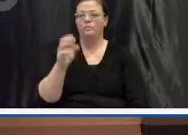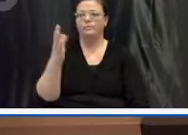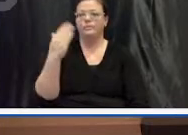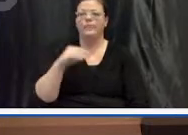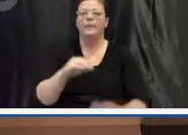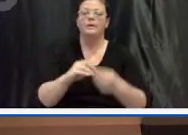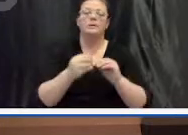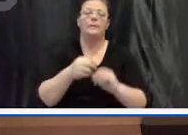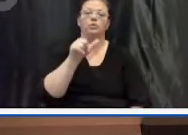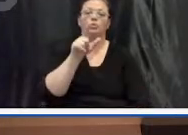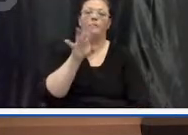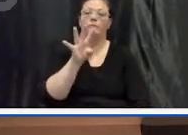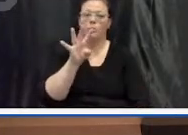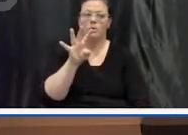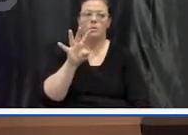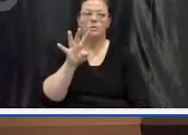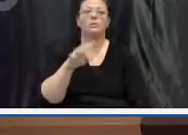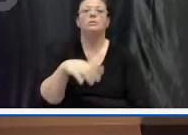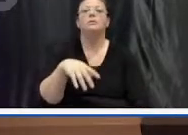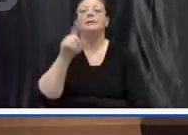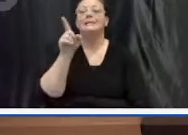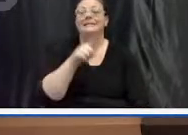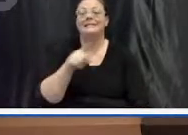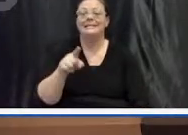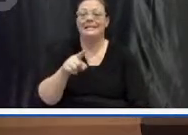Item 24,